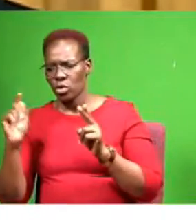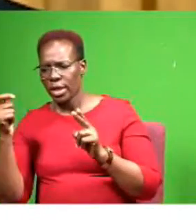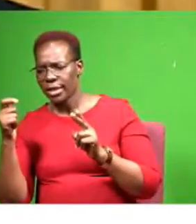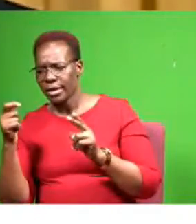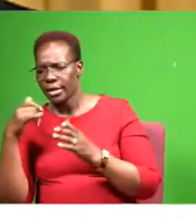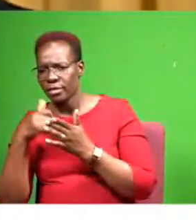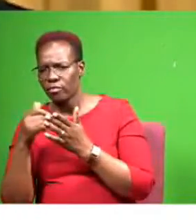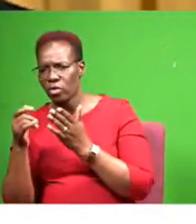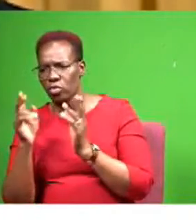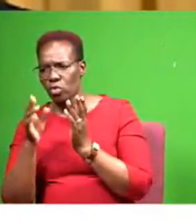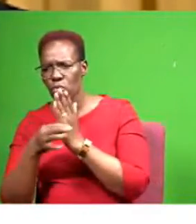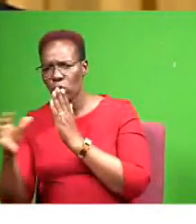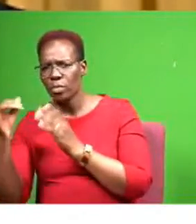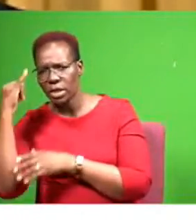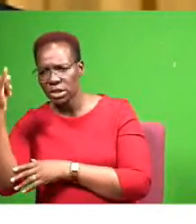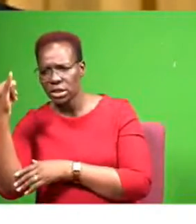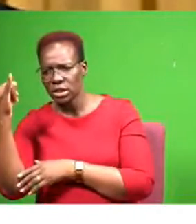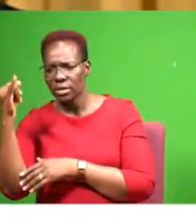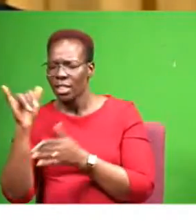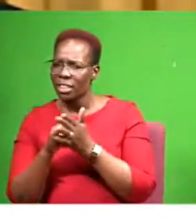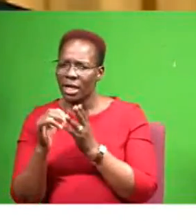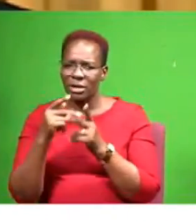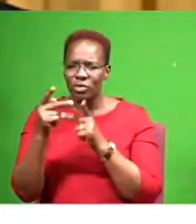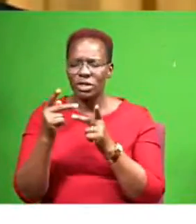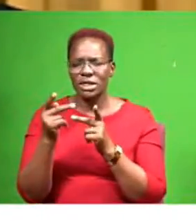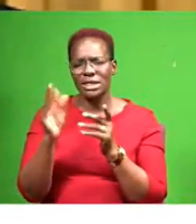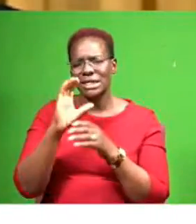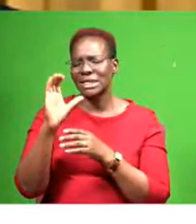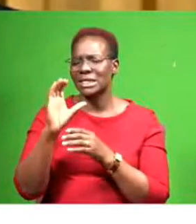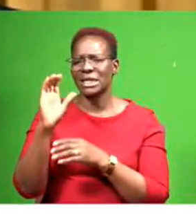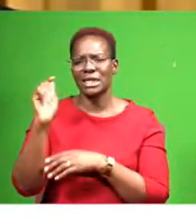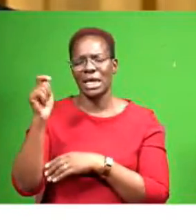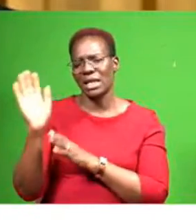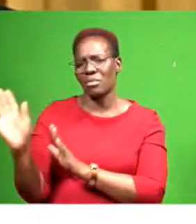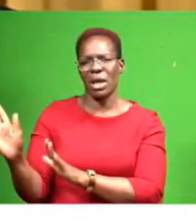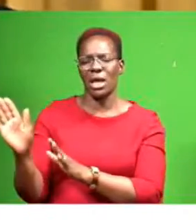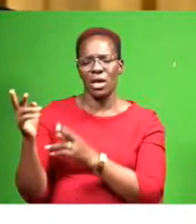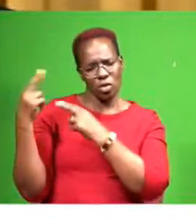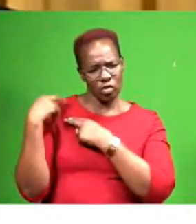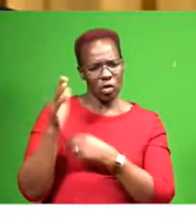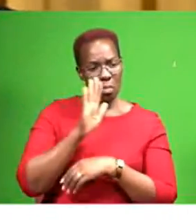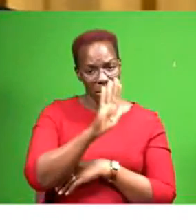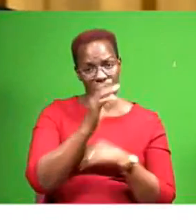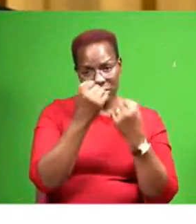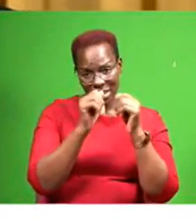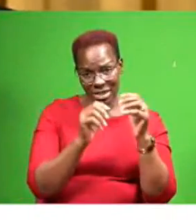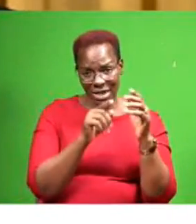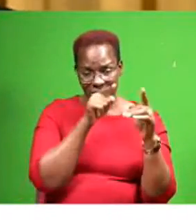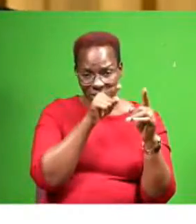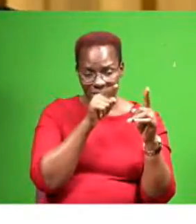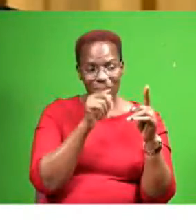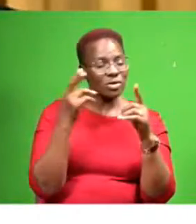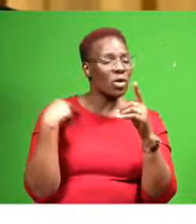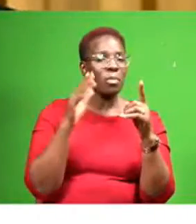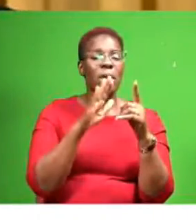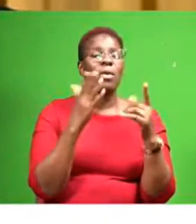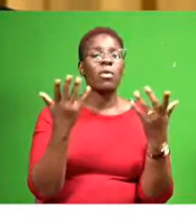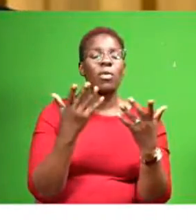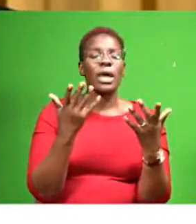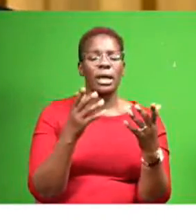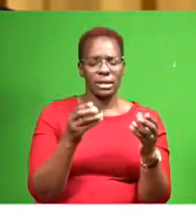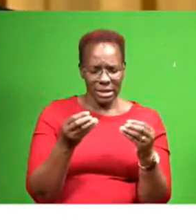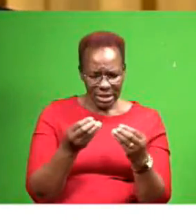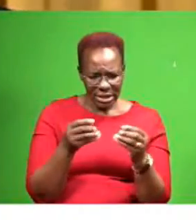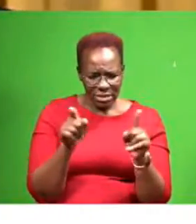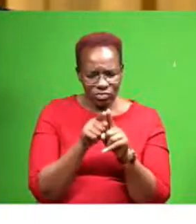initiative, which is a process that has been reserved for citizens. His role in amendment of the Constitution is at the tail end of the process, as provided